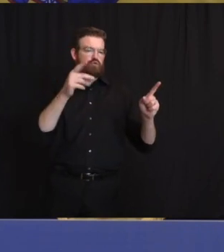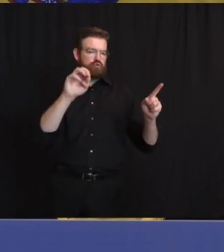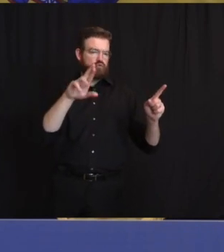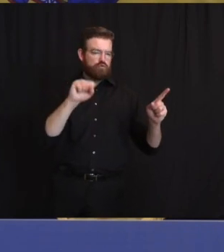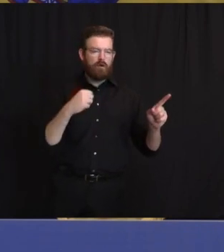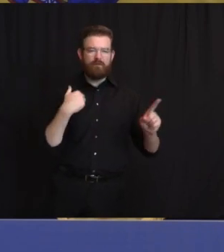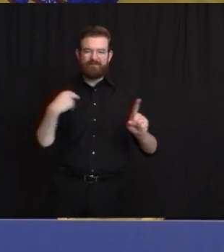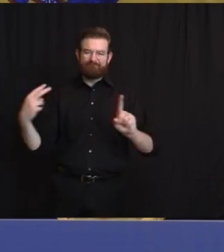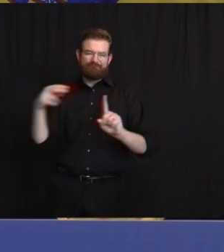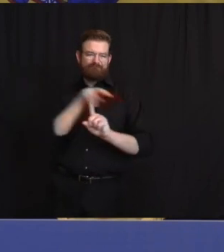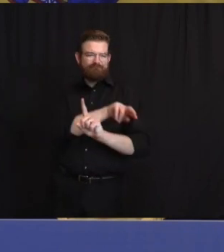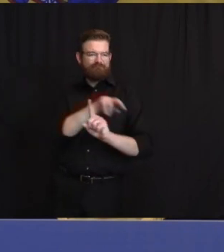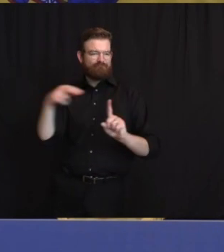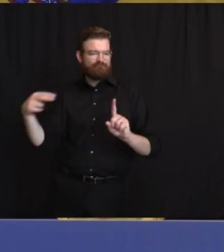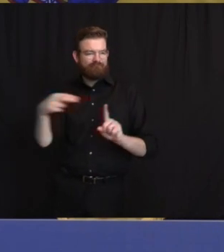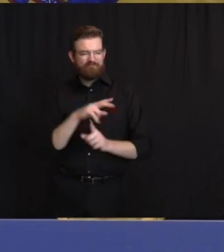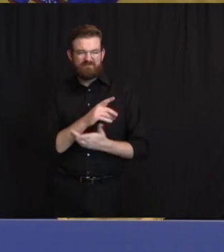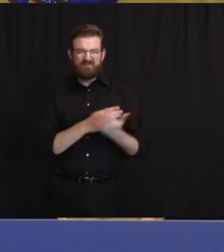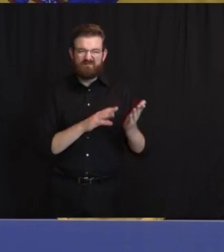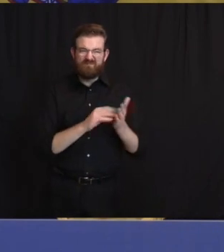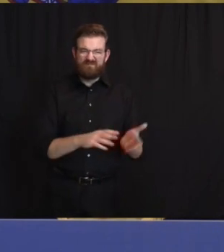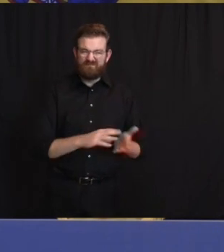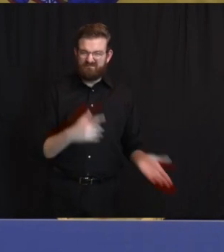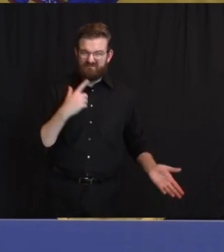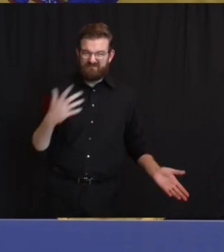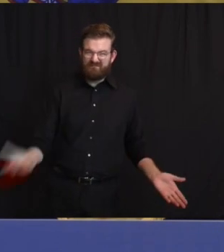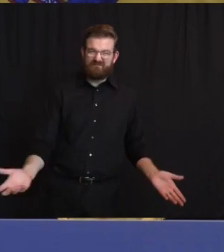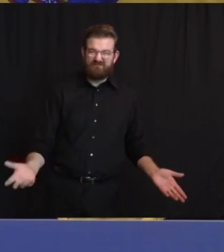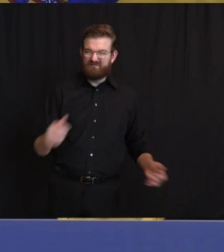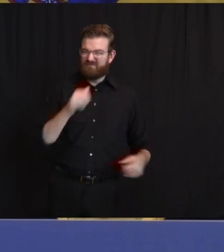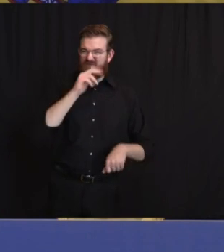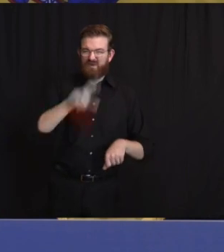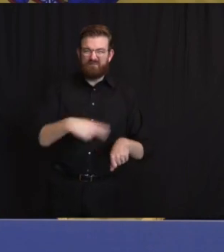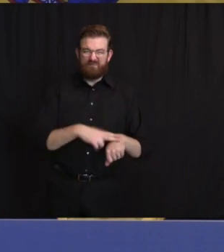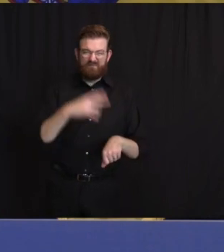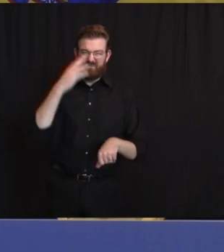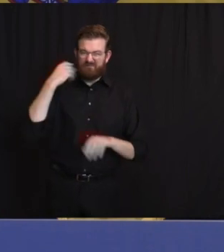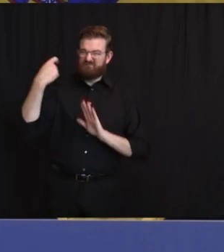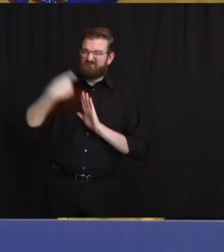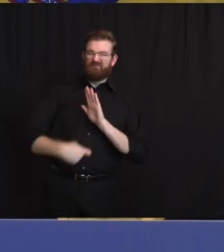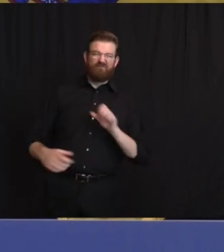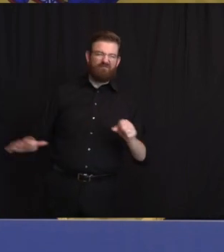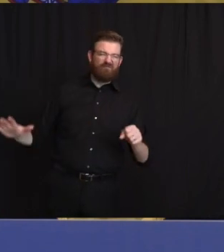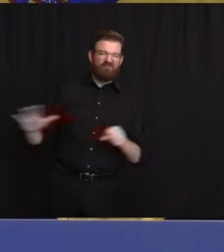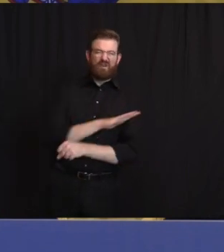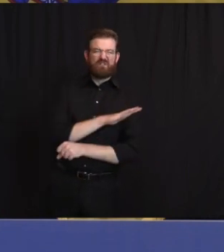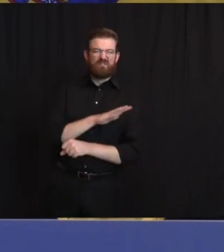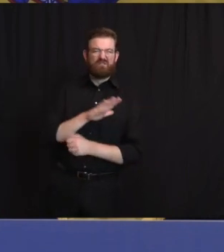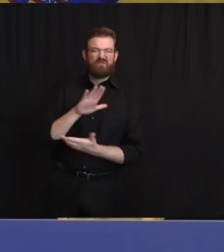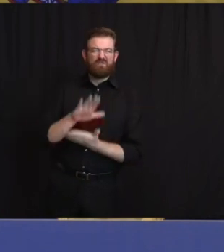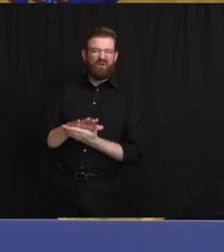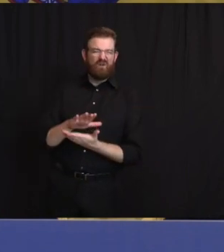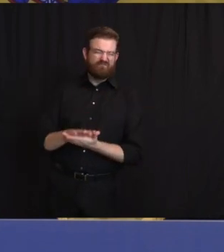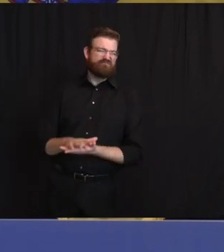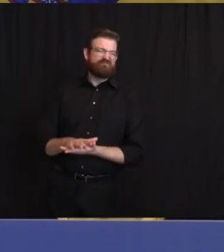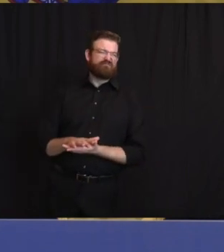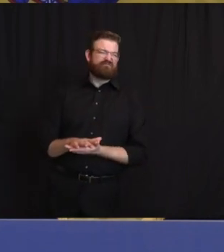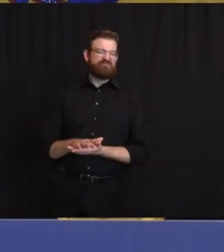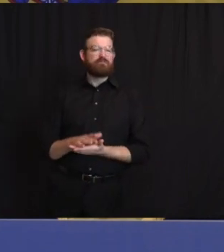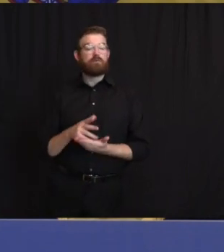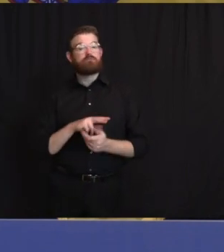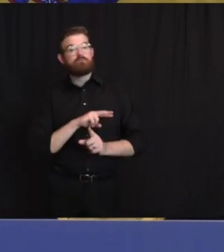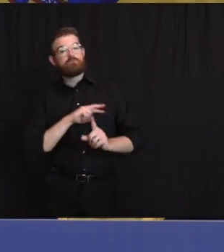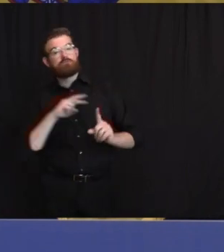that we normally have or used to have. And on the other side, you've not only got enormous financial strains